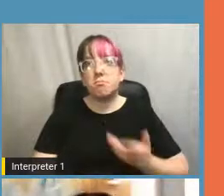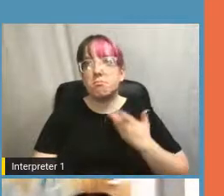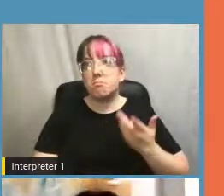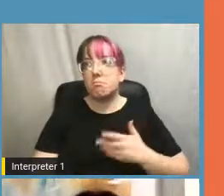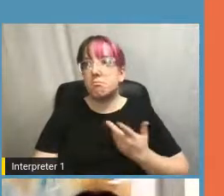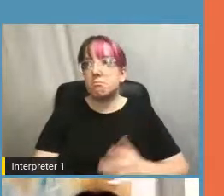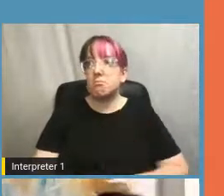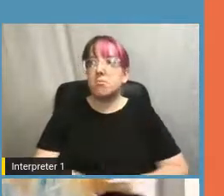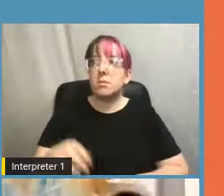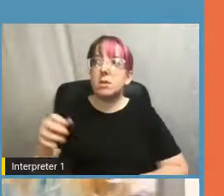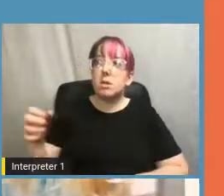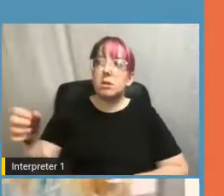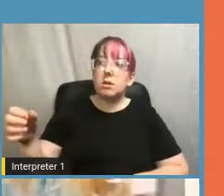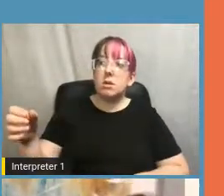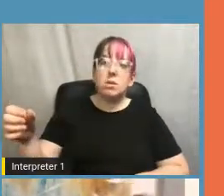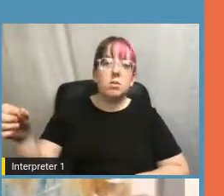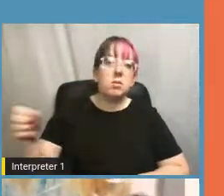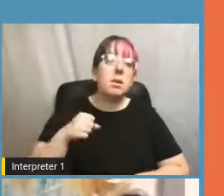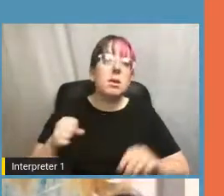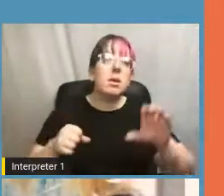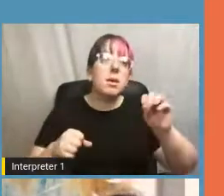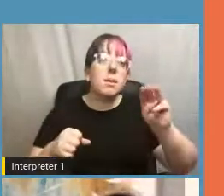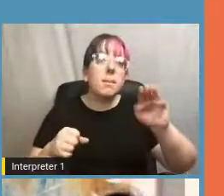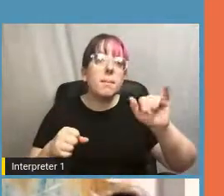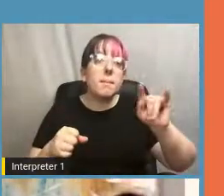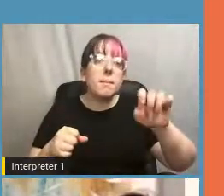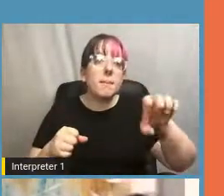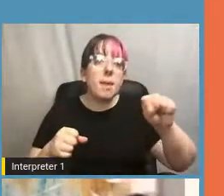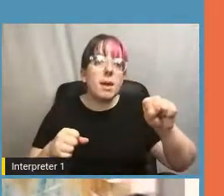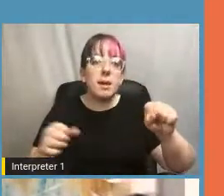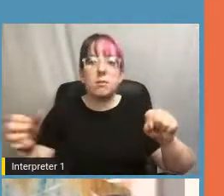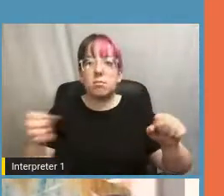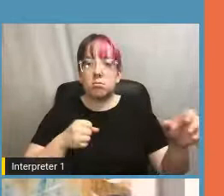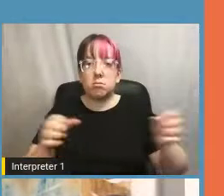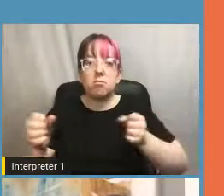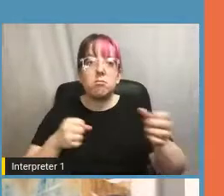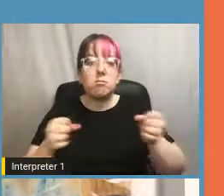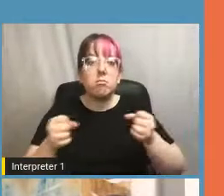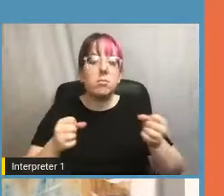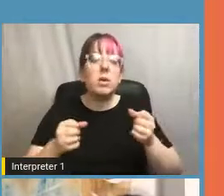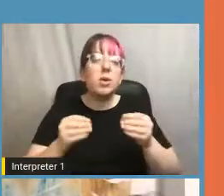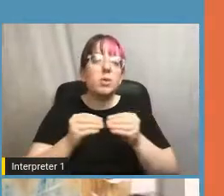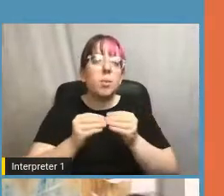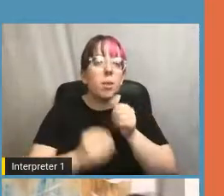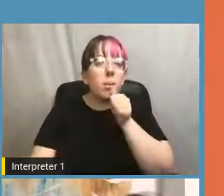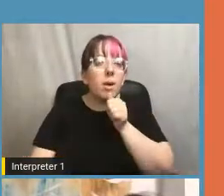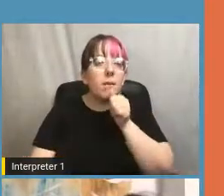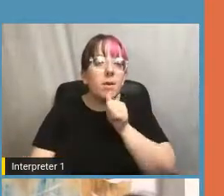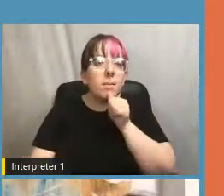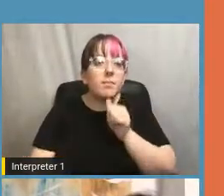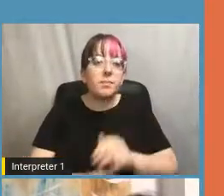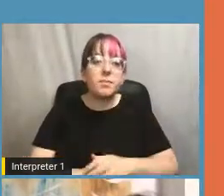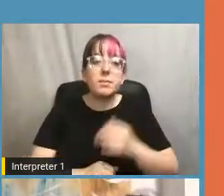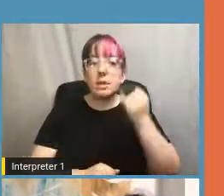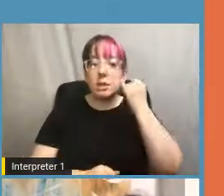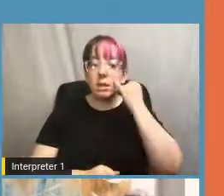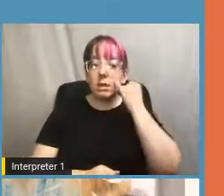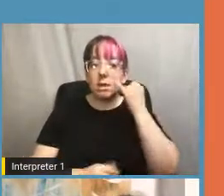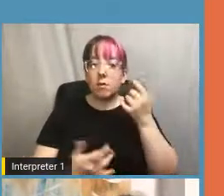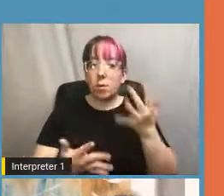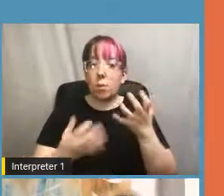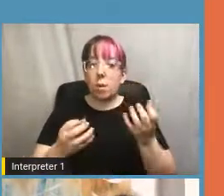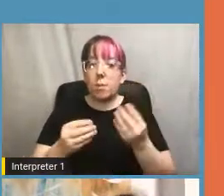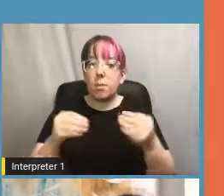your committees, all kind of things like that. All those people, you can show them through Zoom. It's more private. If you want to do something